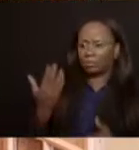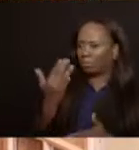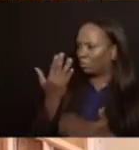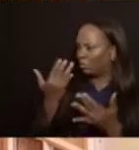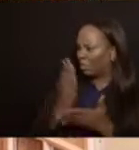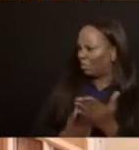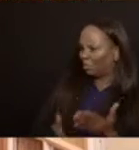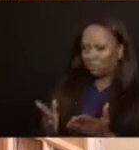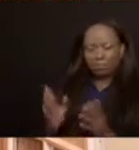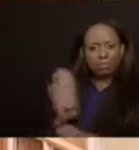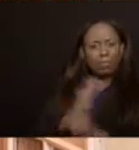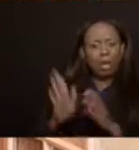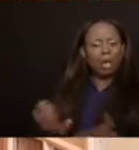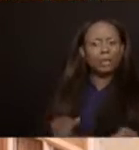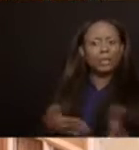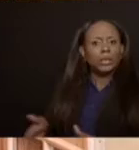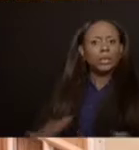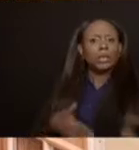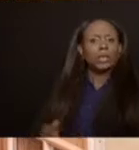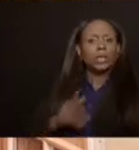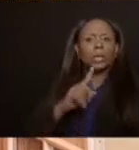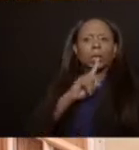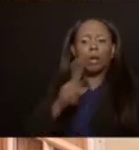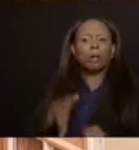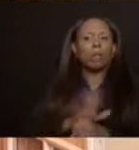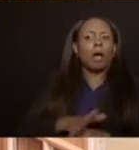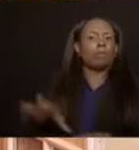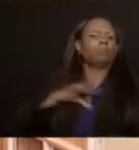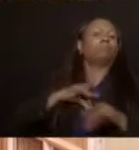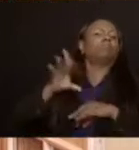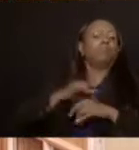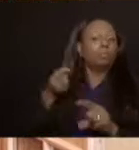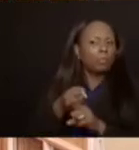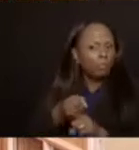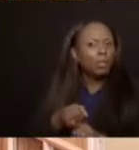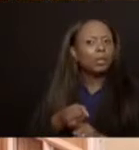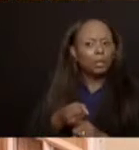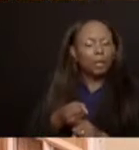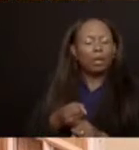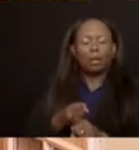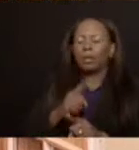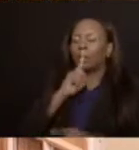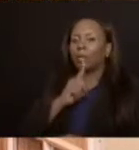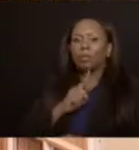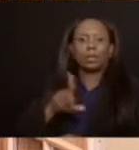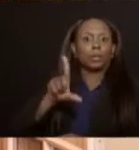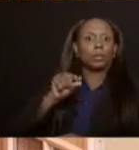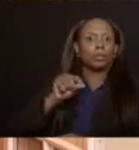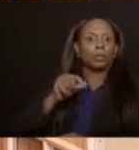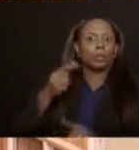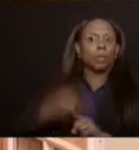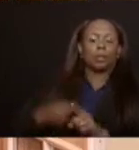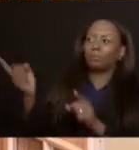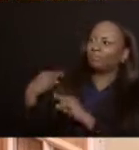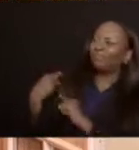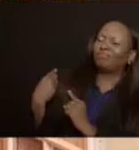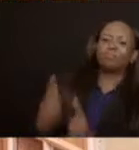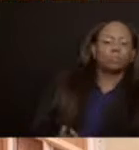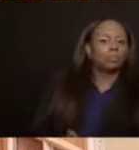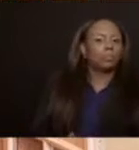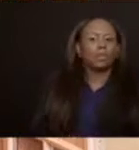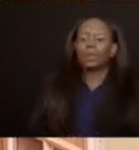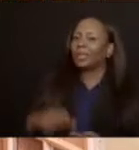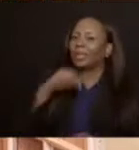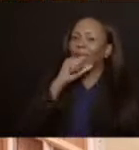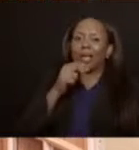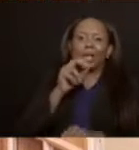by something that has literally come upon us over the course of the last 20 months is something that we will never get accustomed to.